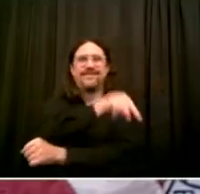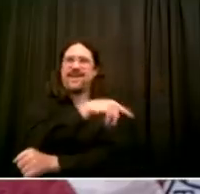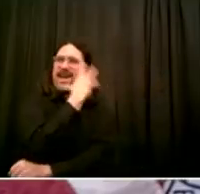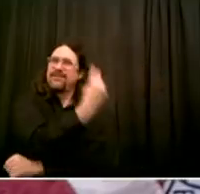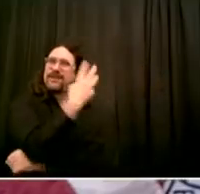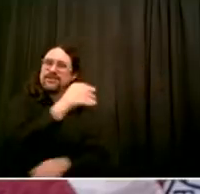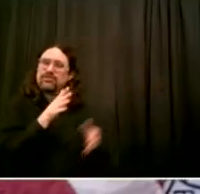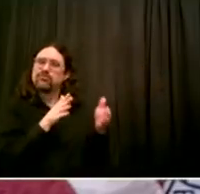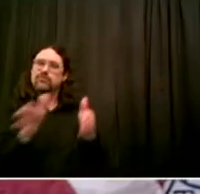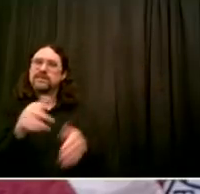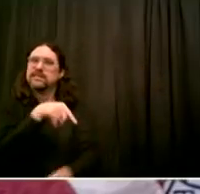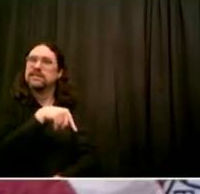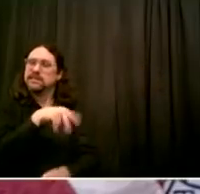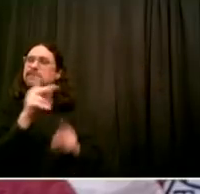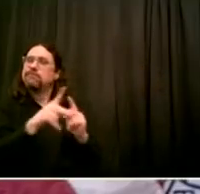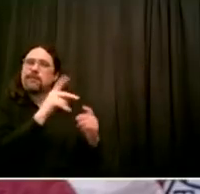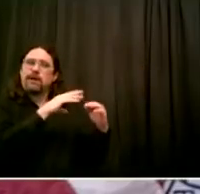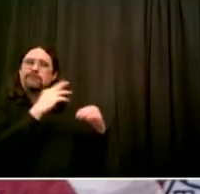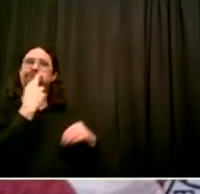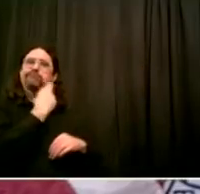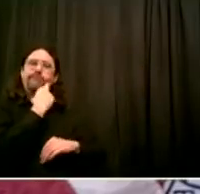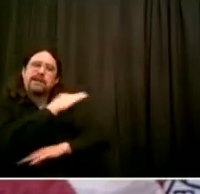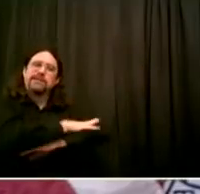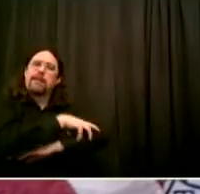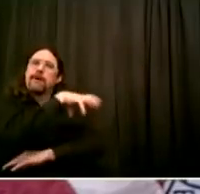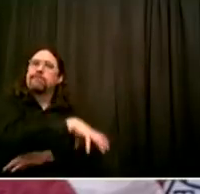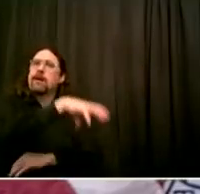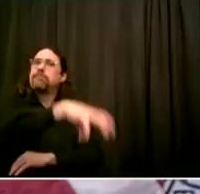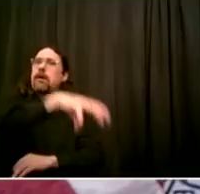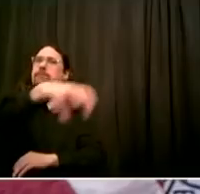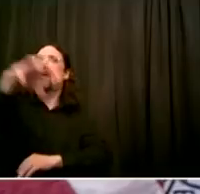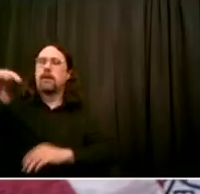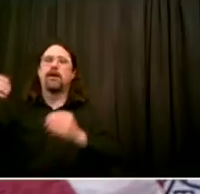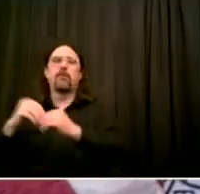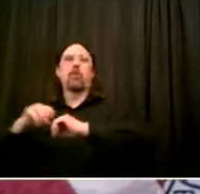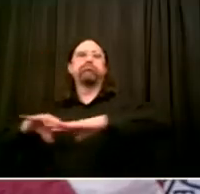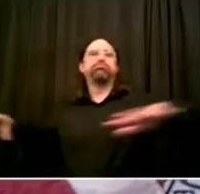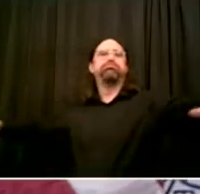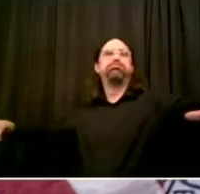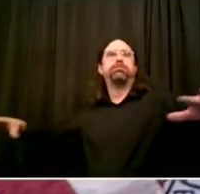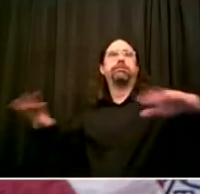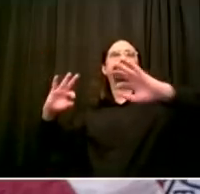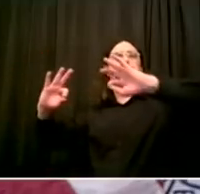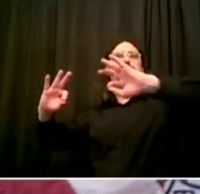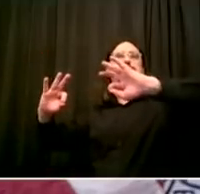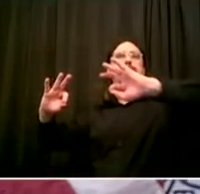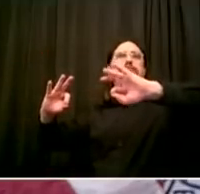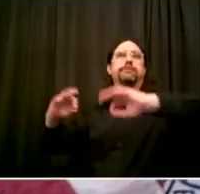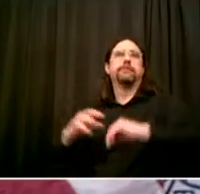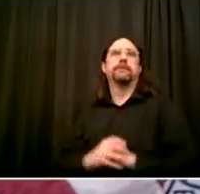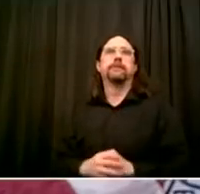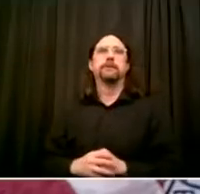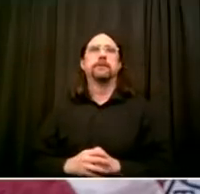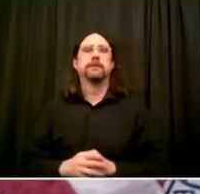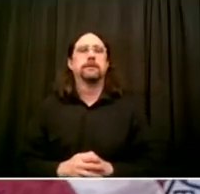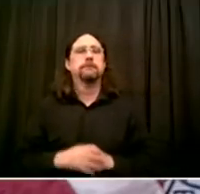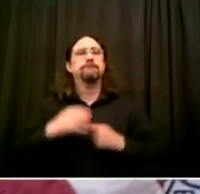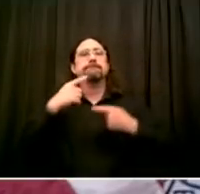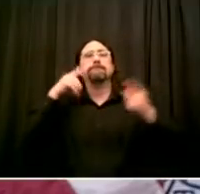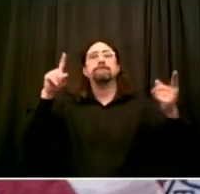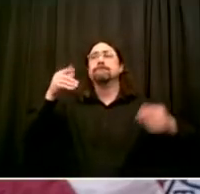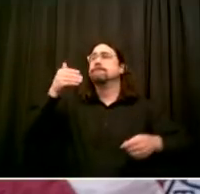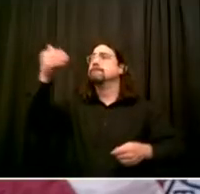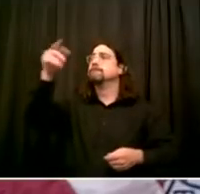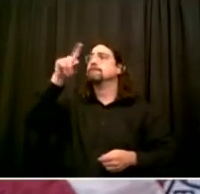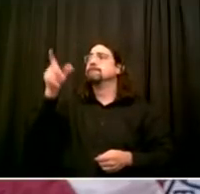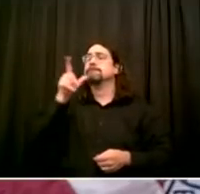you. I owe you a couple of breads and some pizza dough. I admit that. You know, it's funny. I wanted to follow up. You keep saying that, but I've seen no bread, Gersh. No bread at